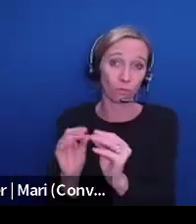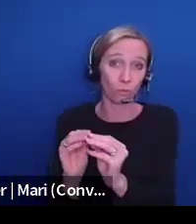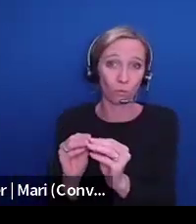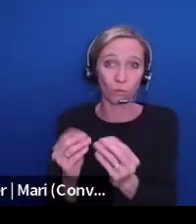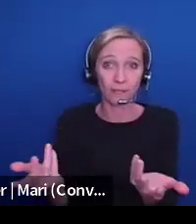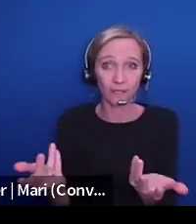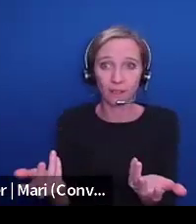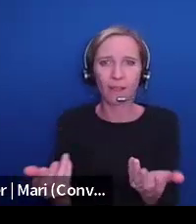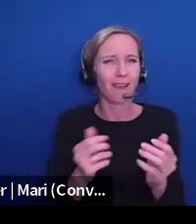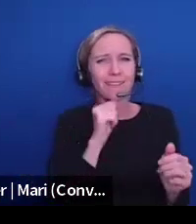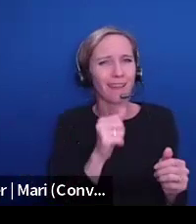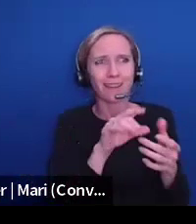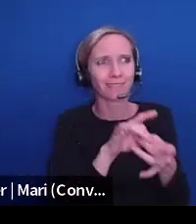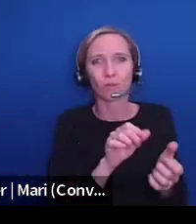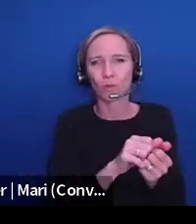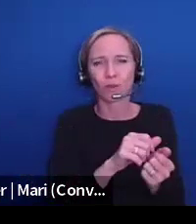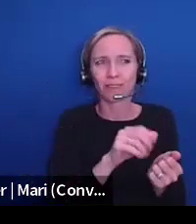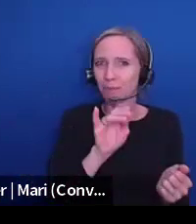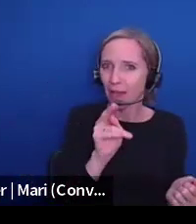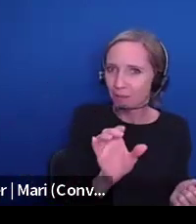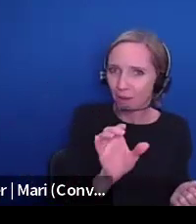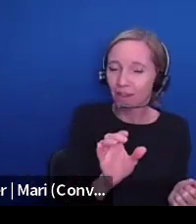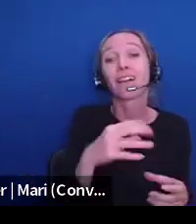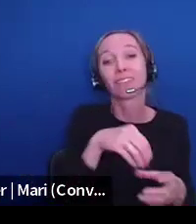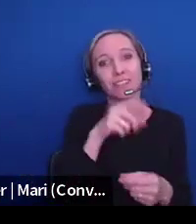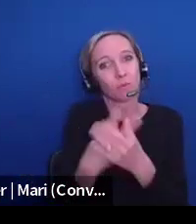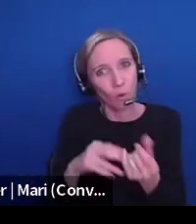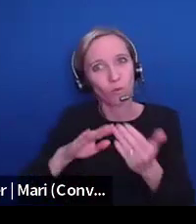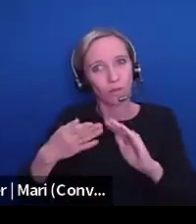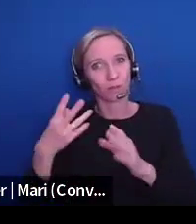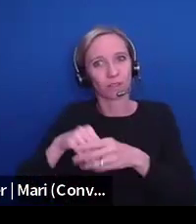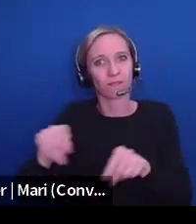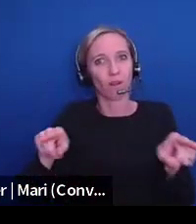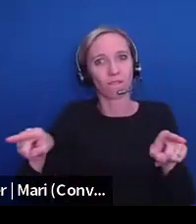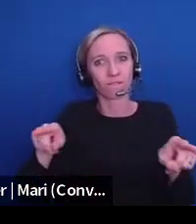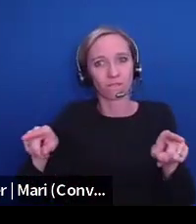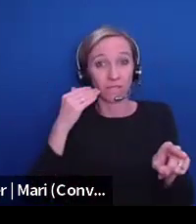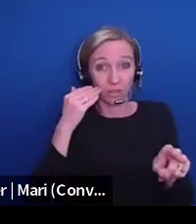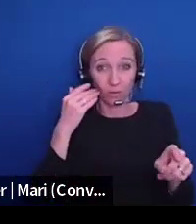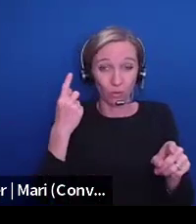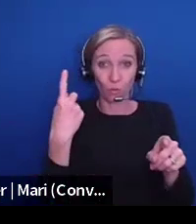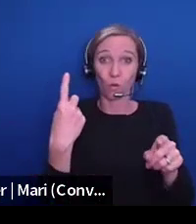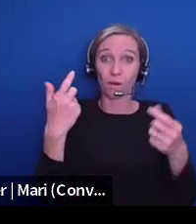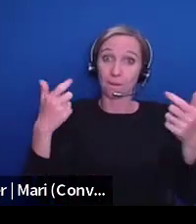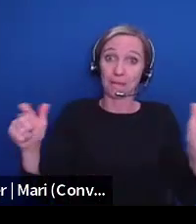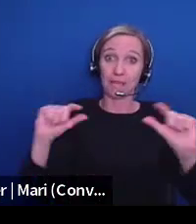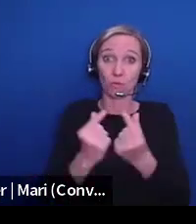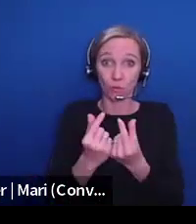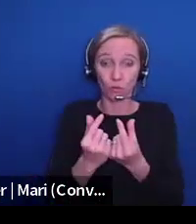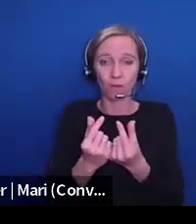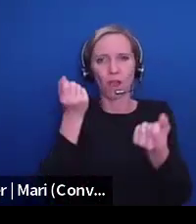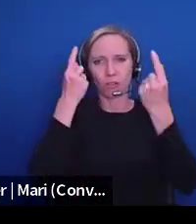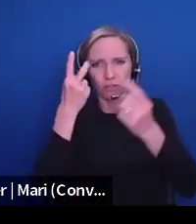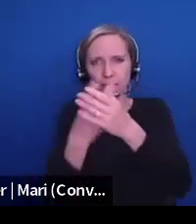Nothing relevant for the BIPOC group unless you are part of that community too. So it's like, that's like, if you had like a big group that is working on that, then the people who